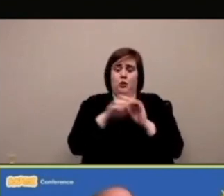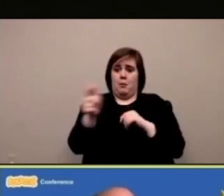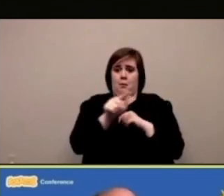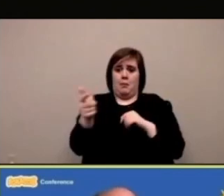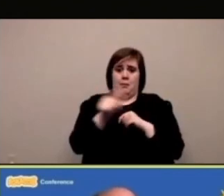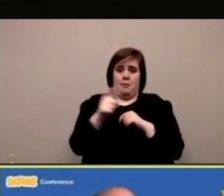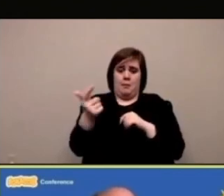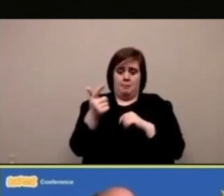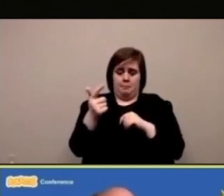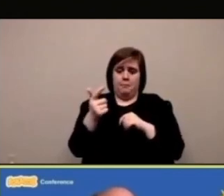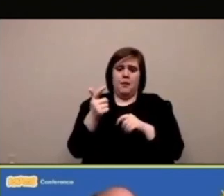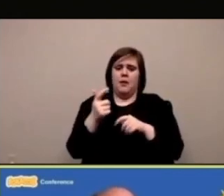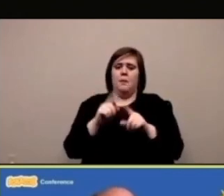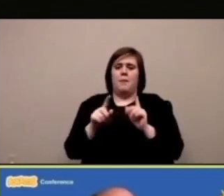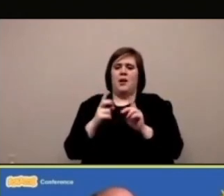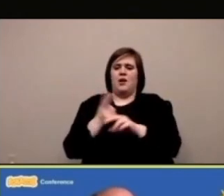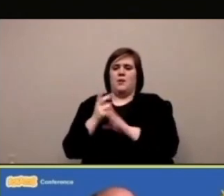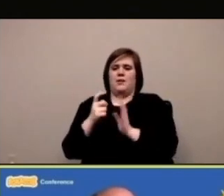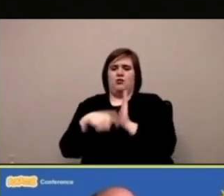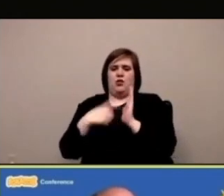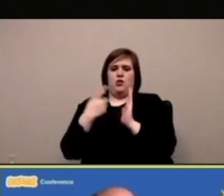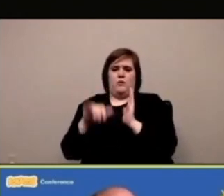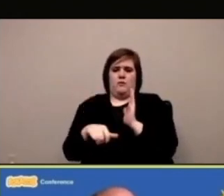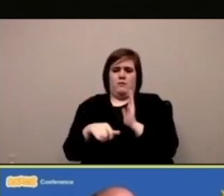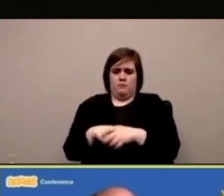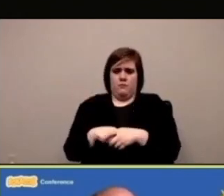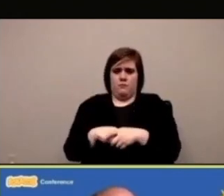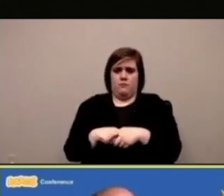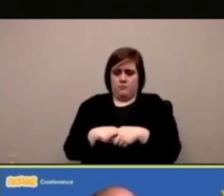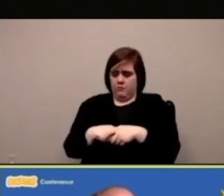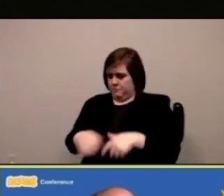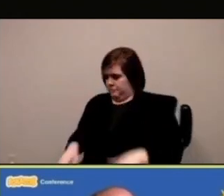just using Scratch to do that.